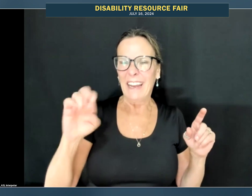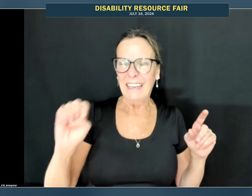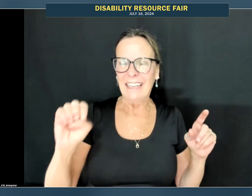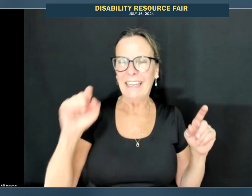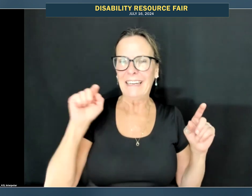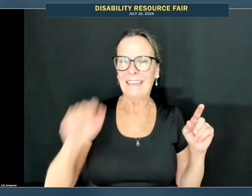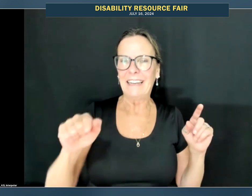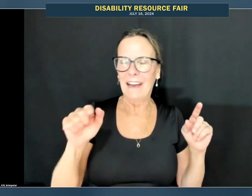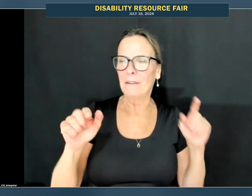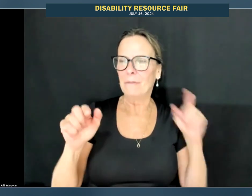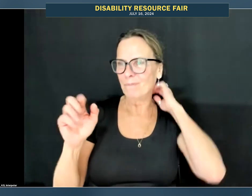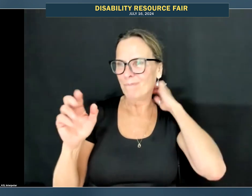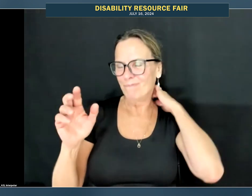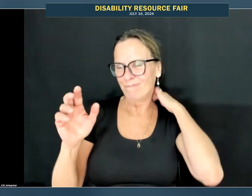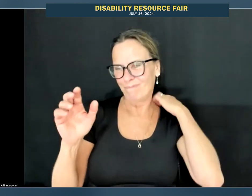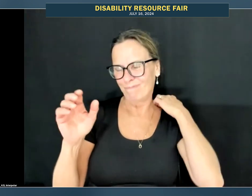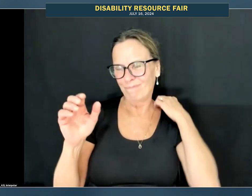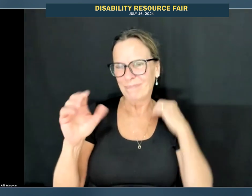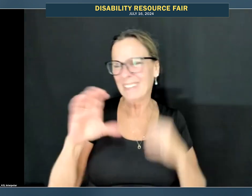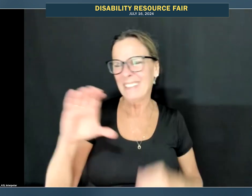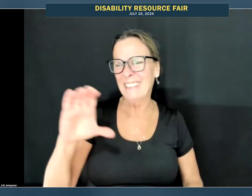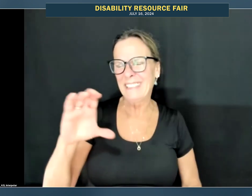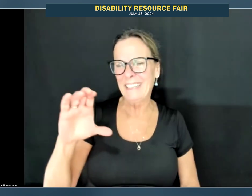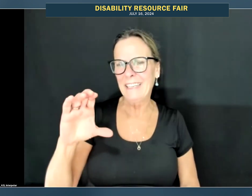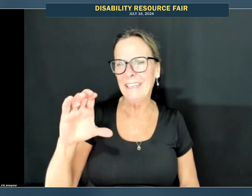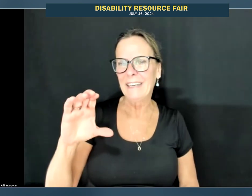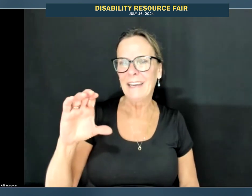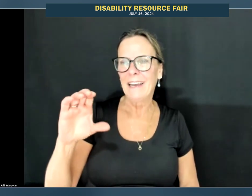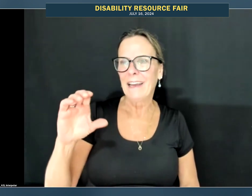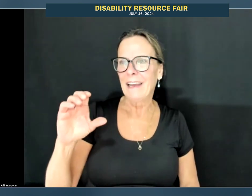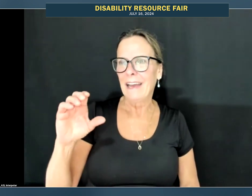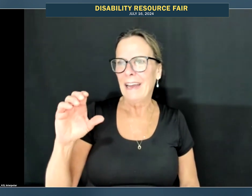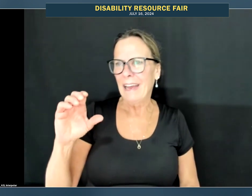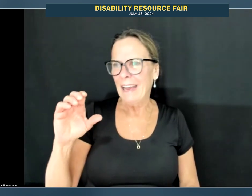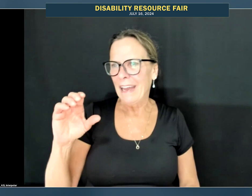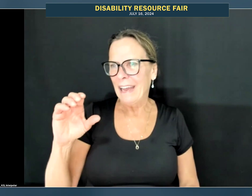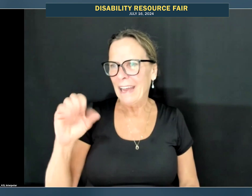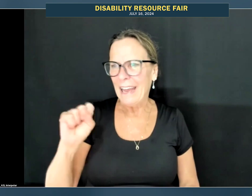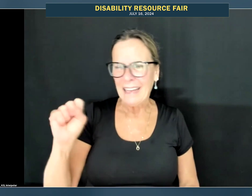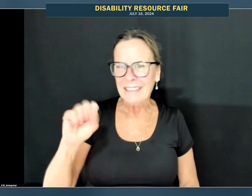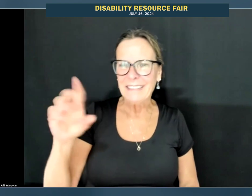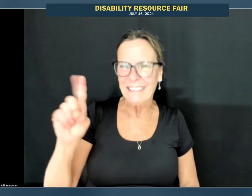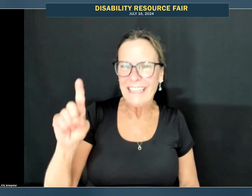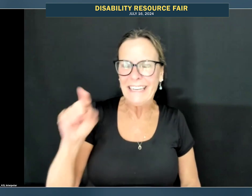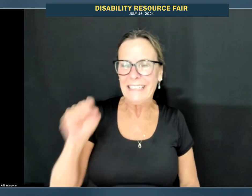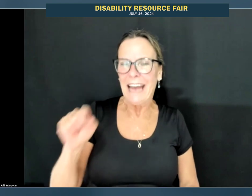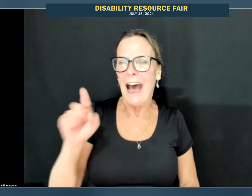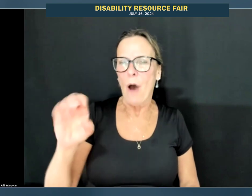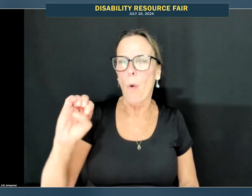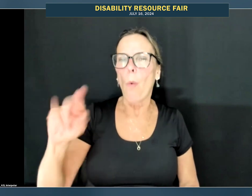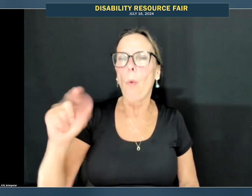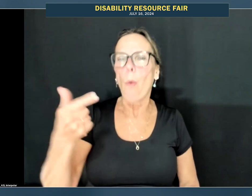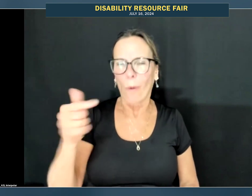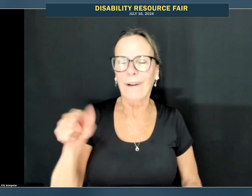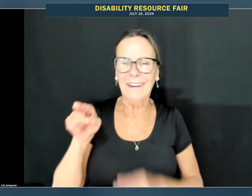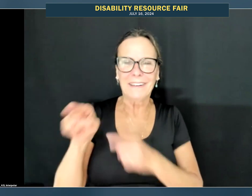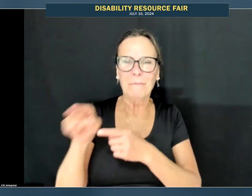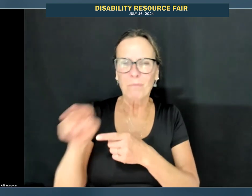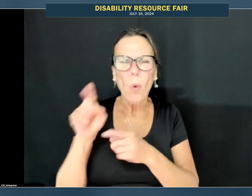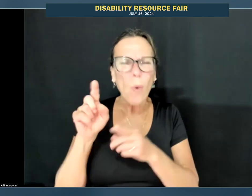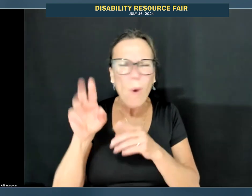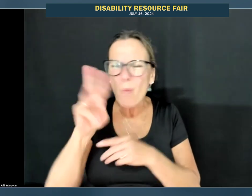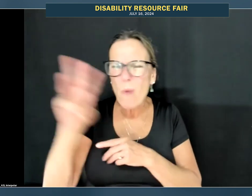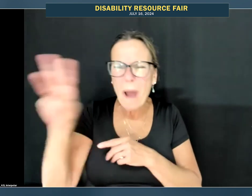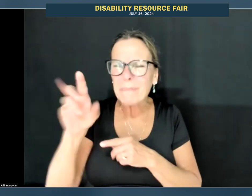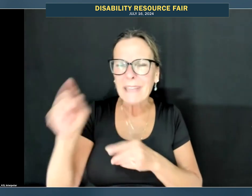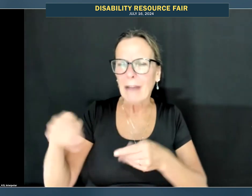Or you can just go to our website, chd.org. So that's kind of it. I'll just kind of not talk until we get to the